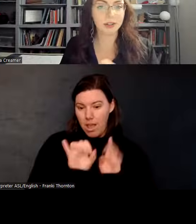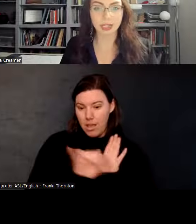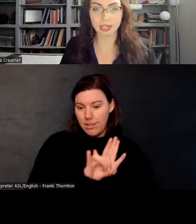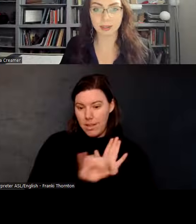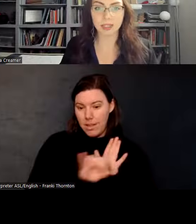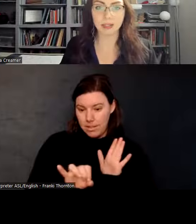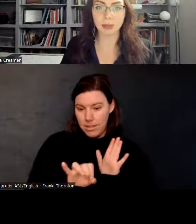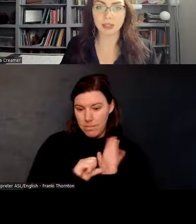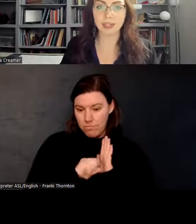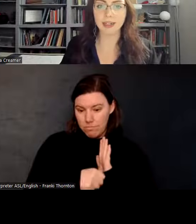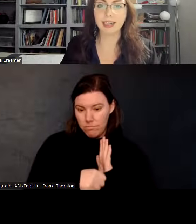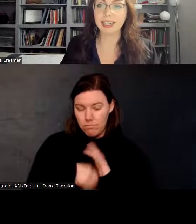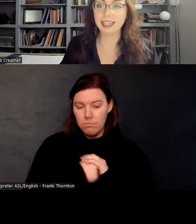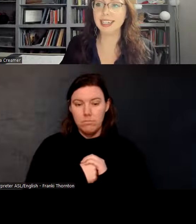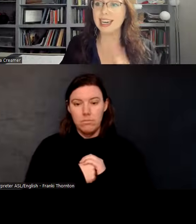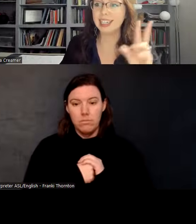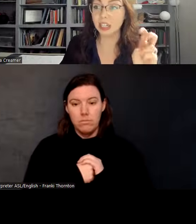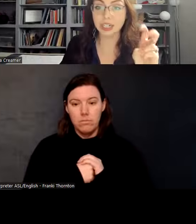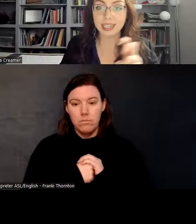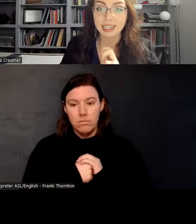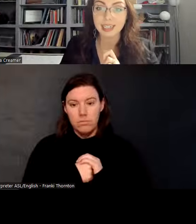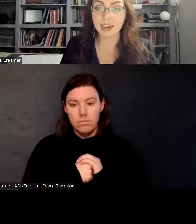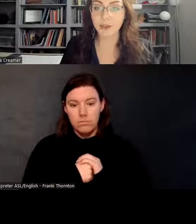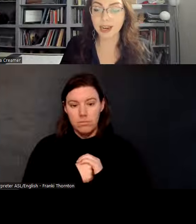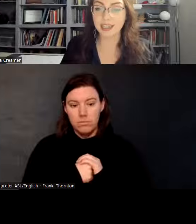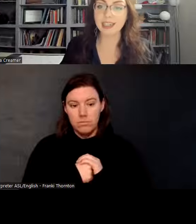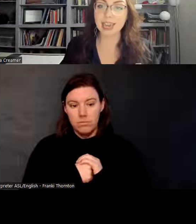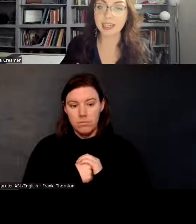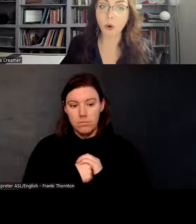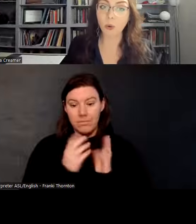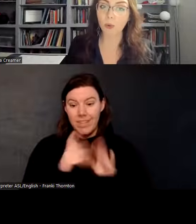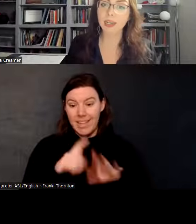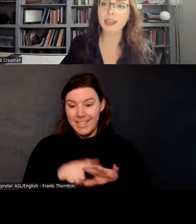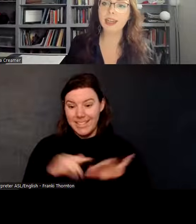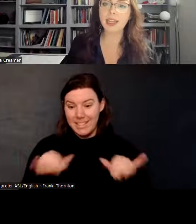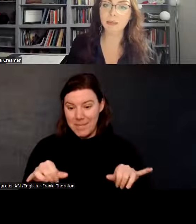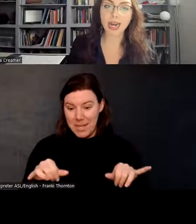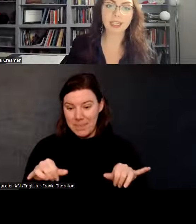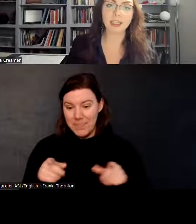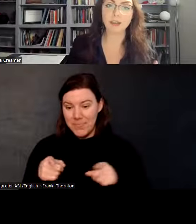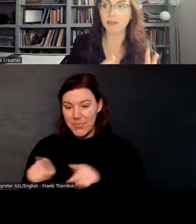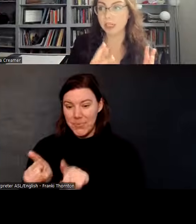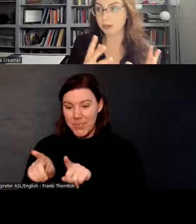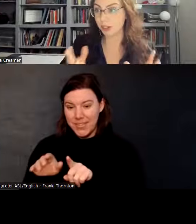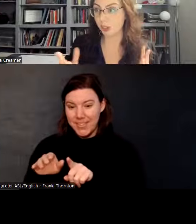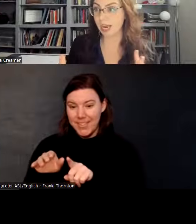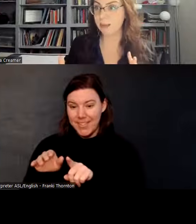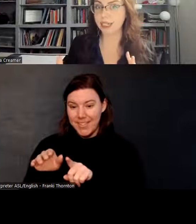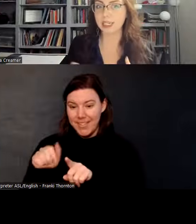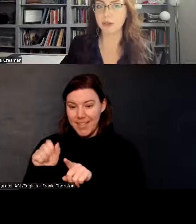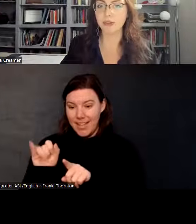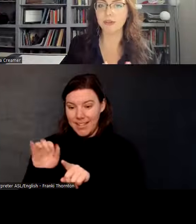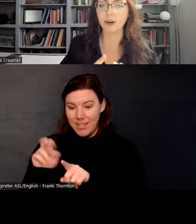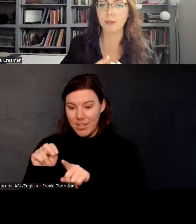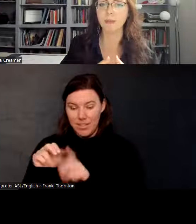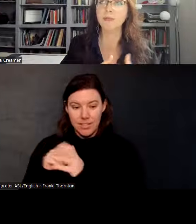Meanwhile, during the Neo-Assyrian period, a distinctly Assyrian set of trends takes hold in the practices of these provincial